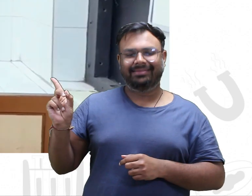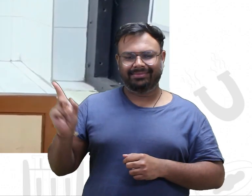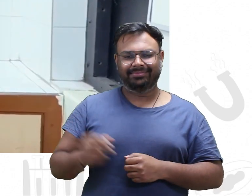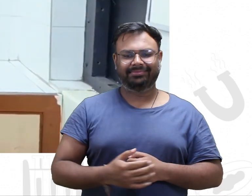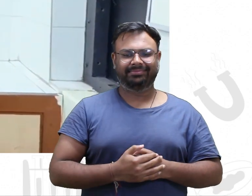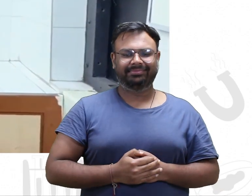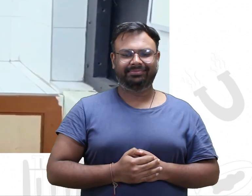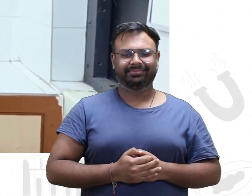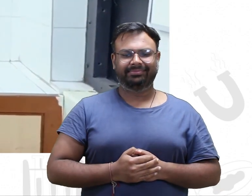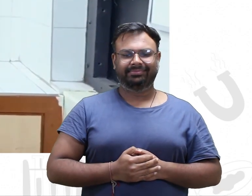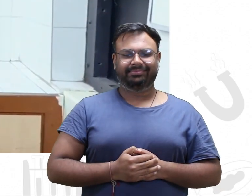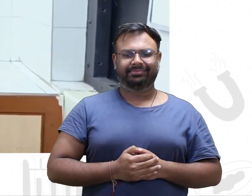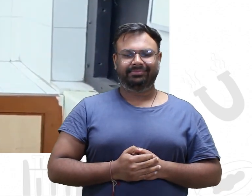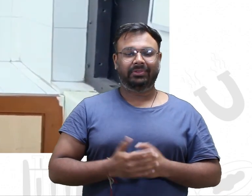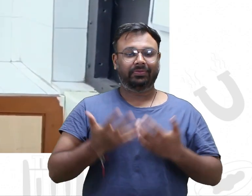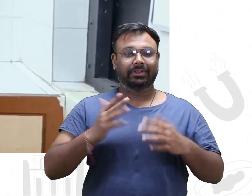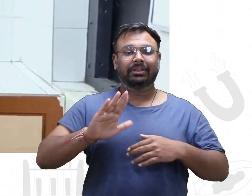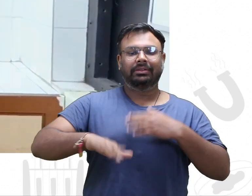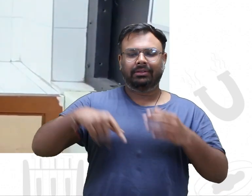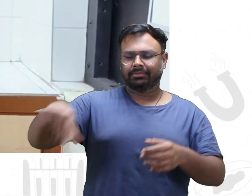is added,